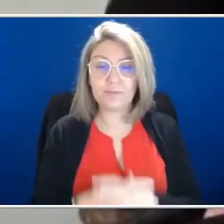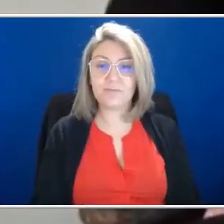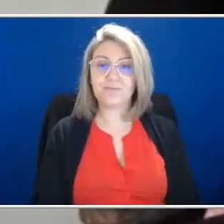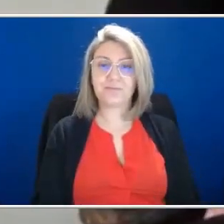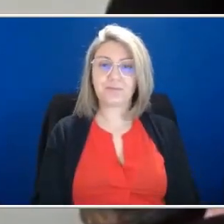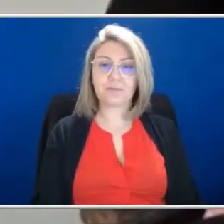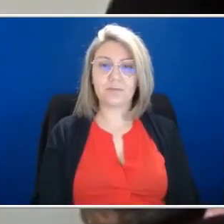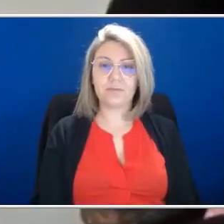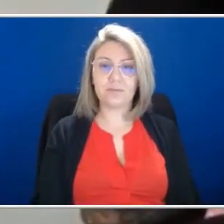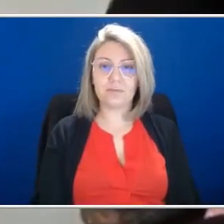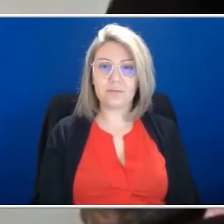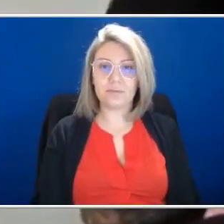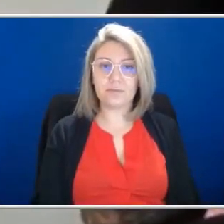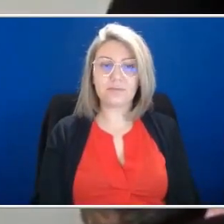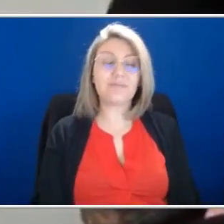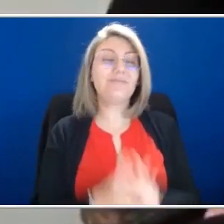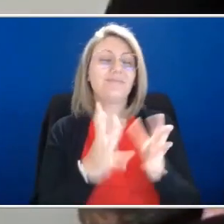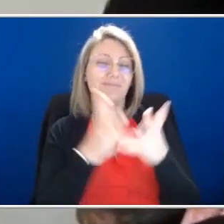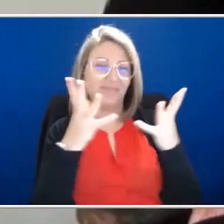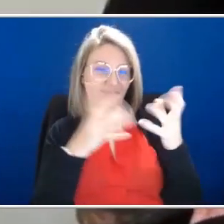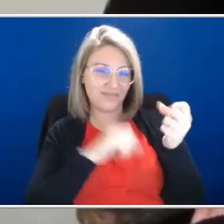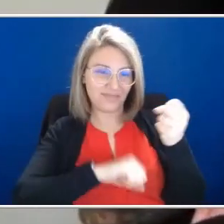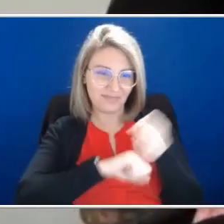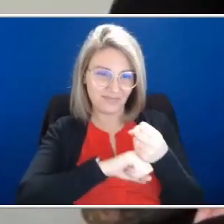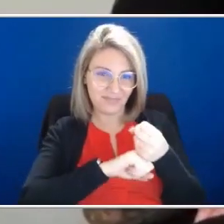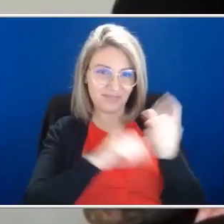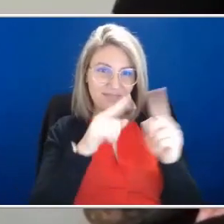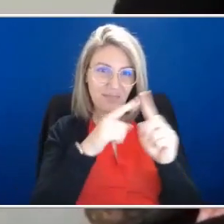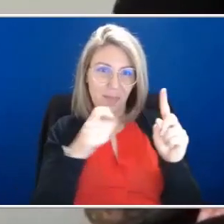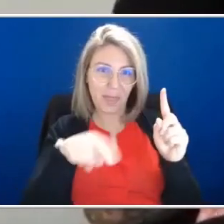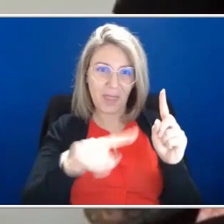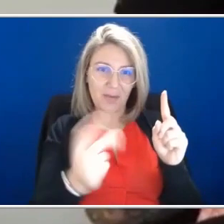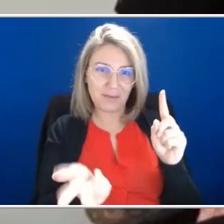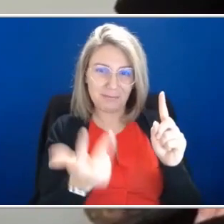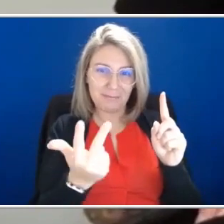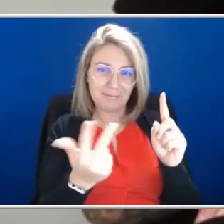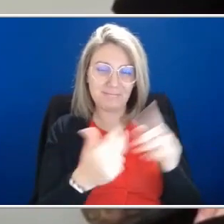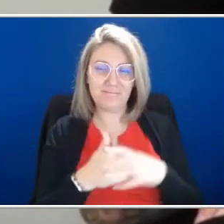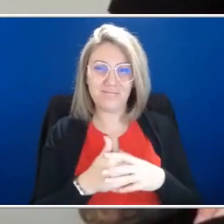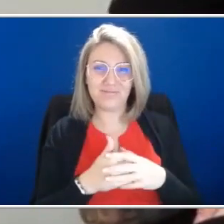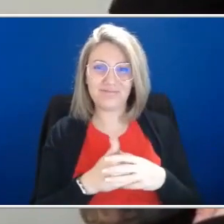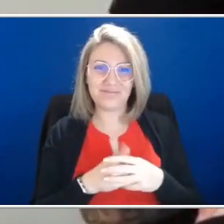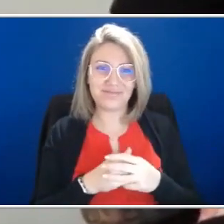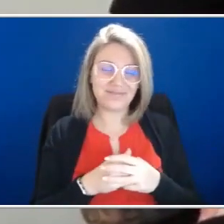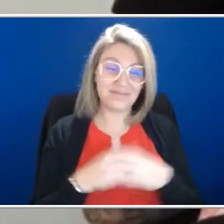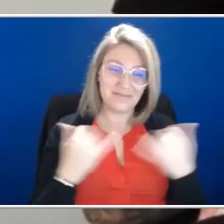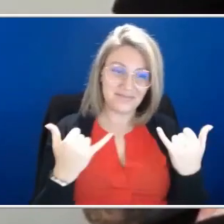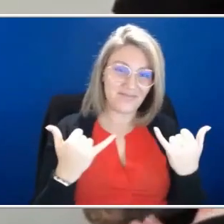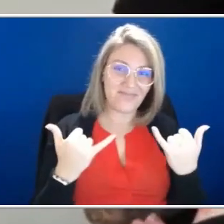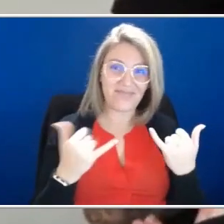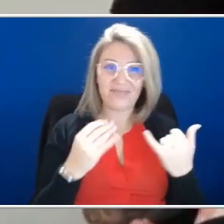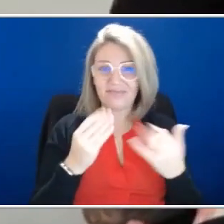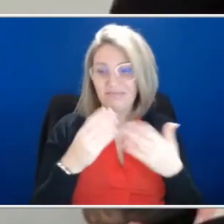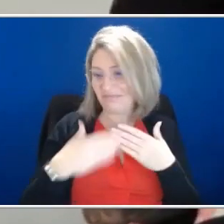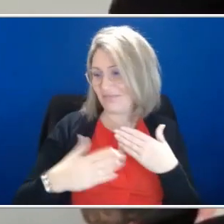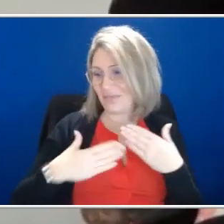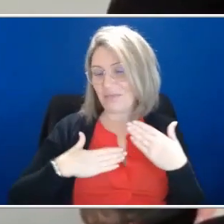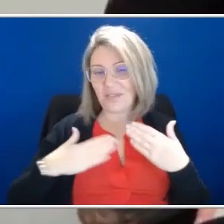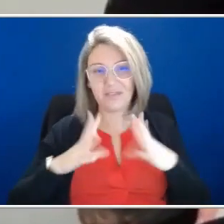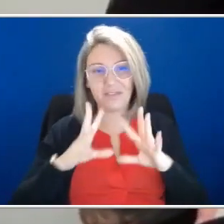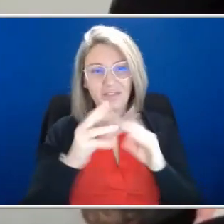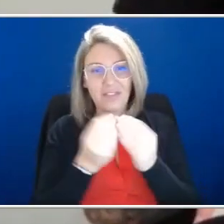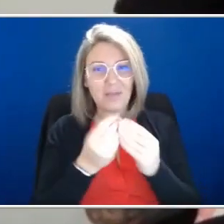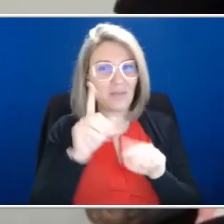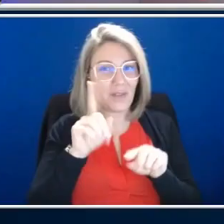It's a lot of support, you know, from these three right here, all four now, and then the rest of my family. You know, I couldn't do it without